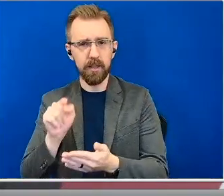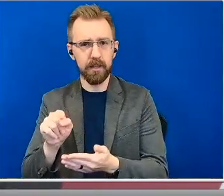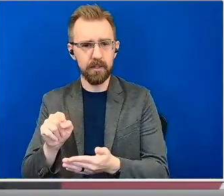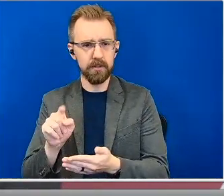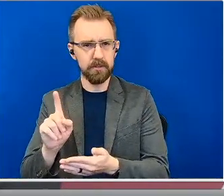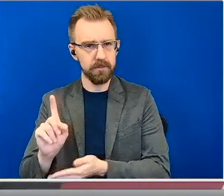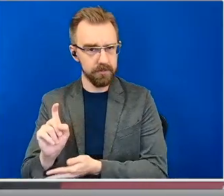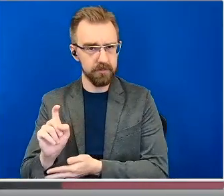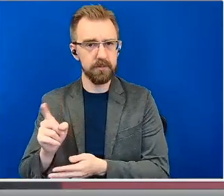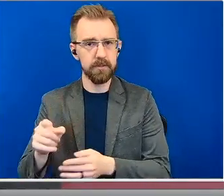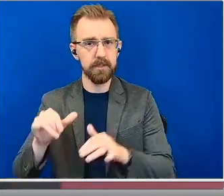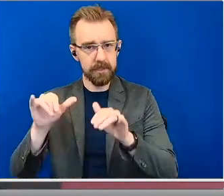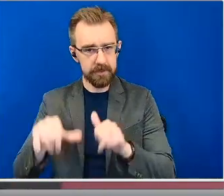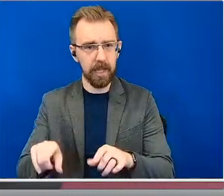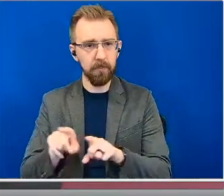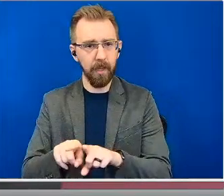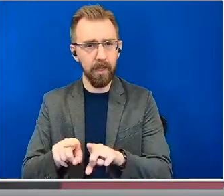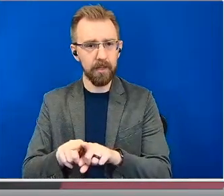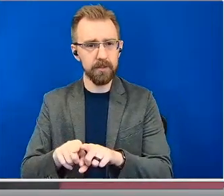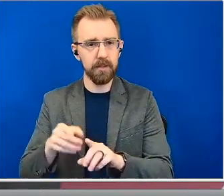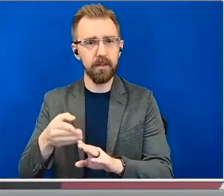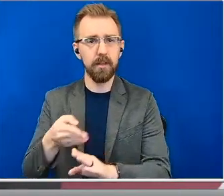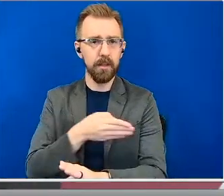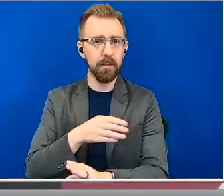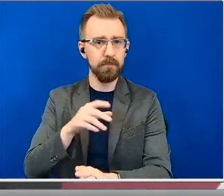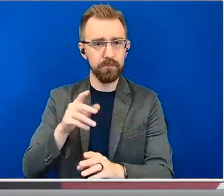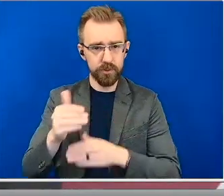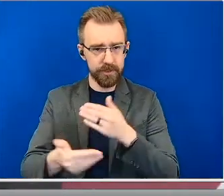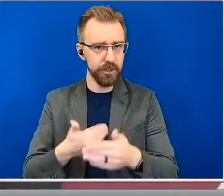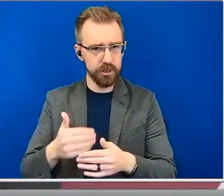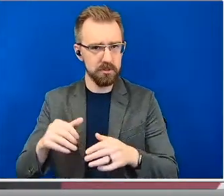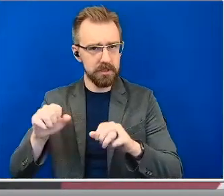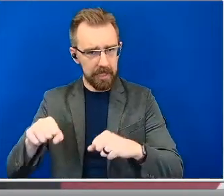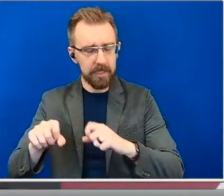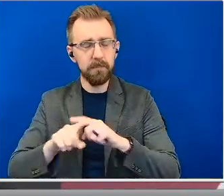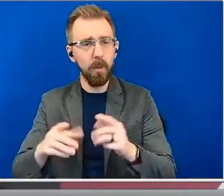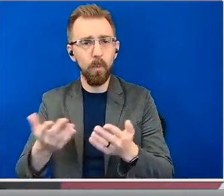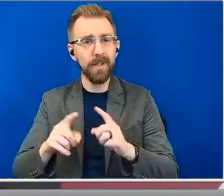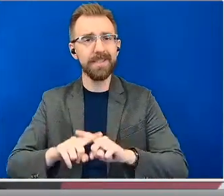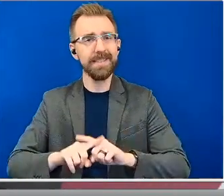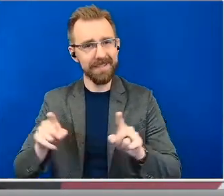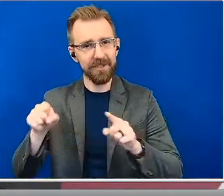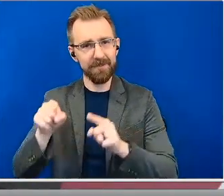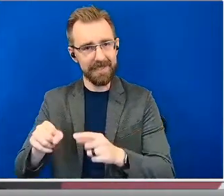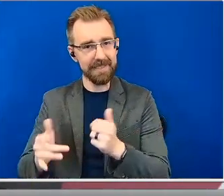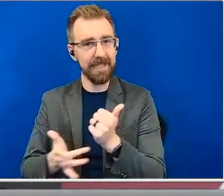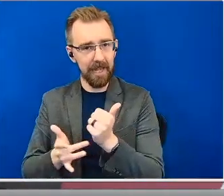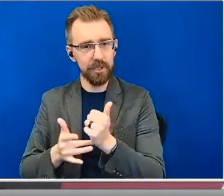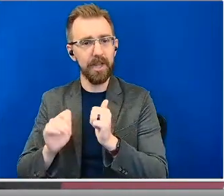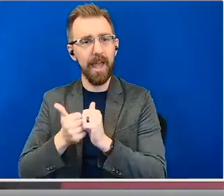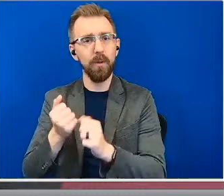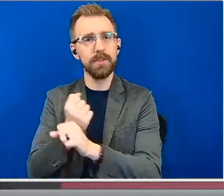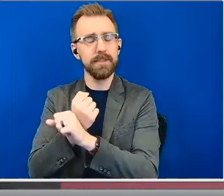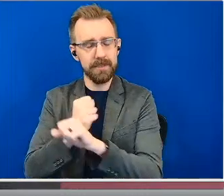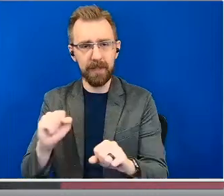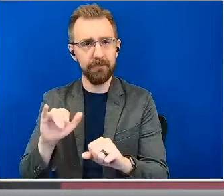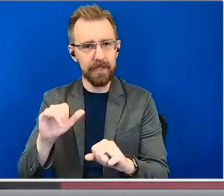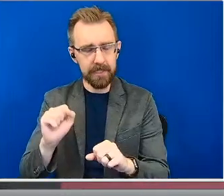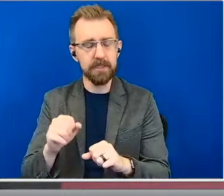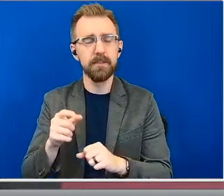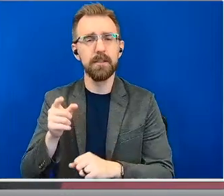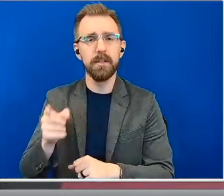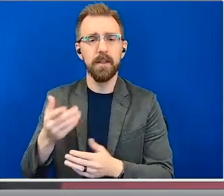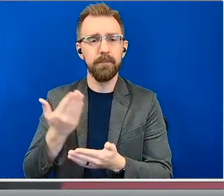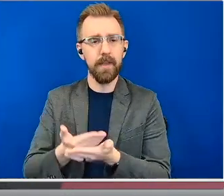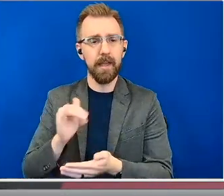that of older procedure? It certainly is. But what distinguishes this technology is how safe it is. The fact that the risk of a